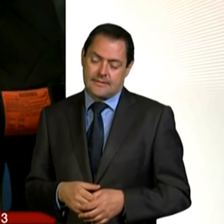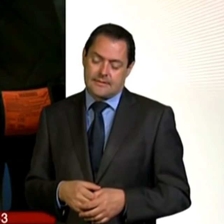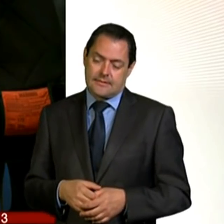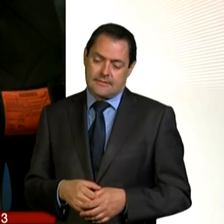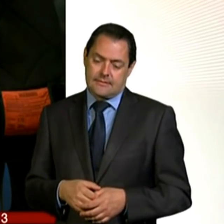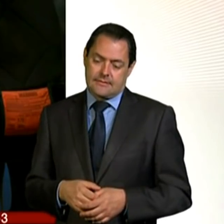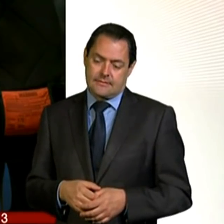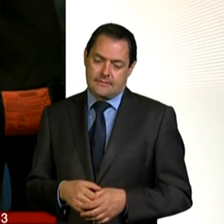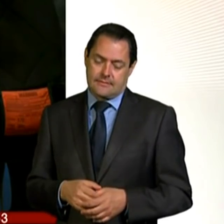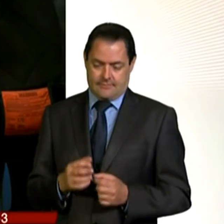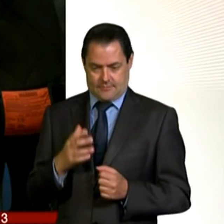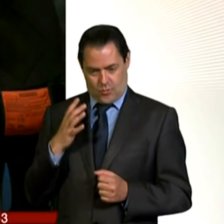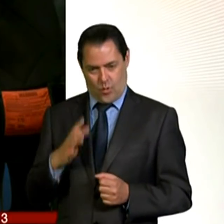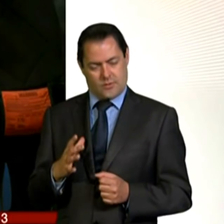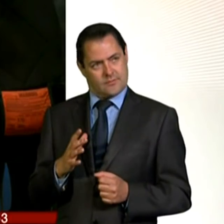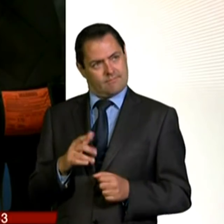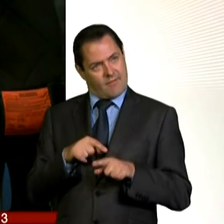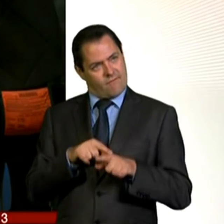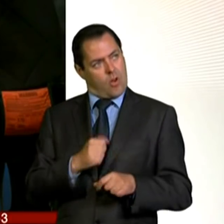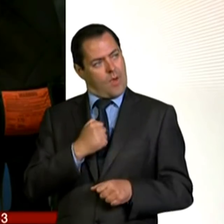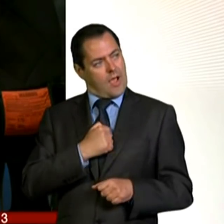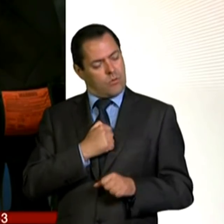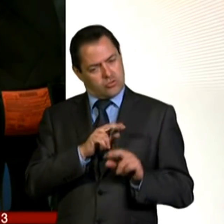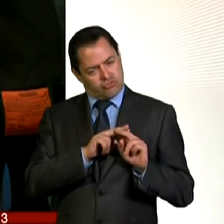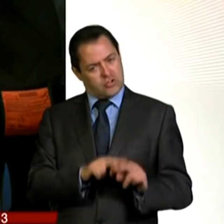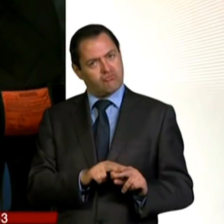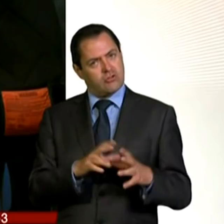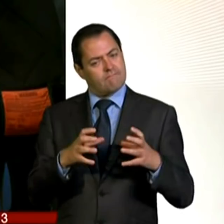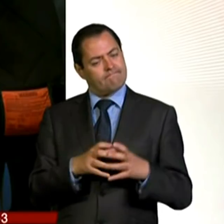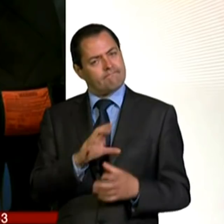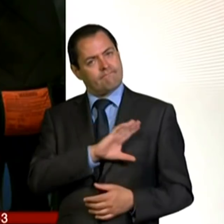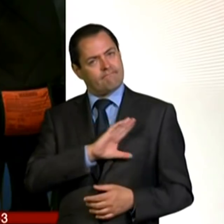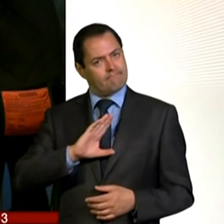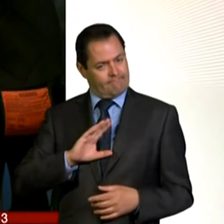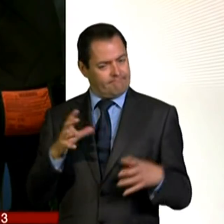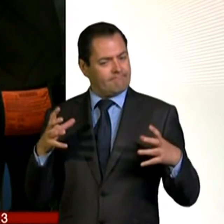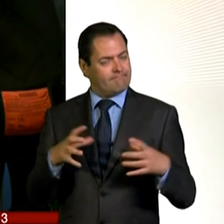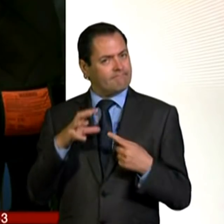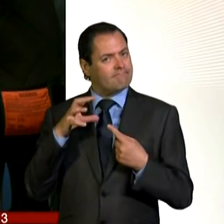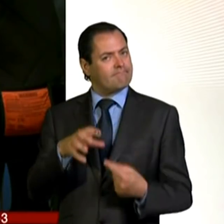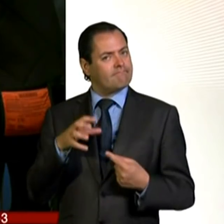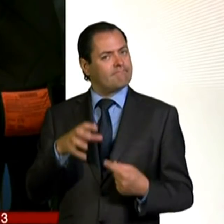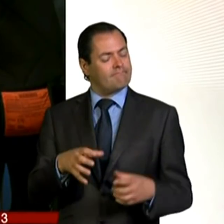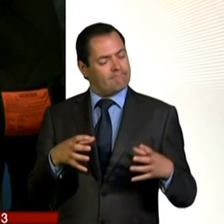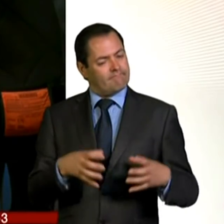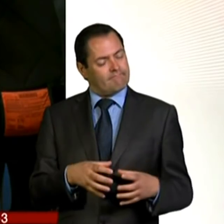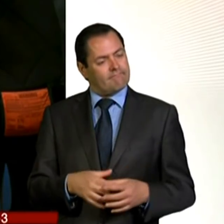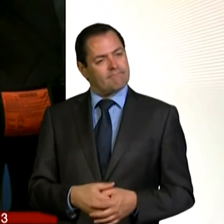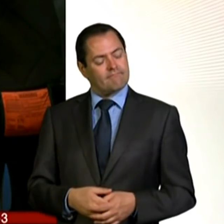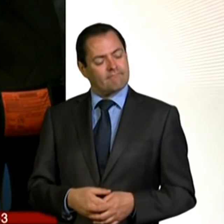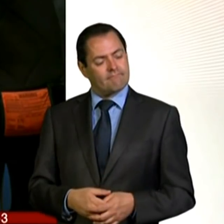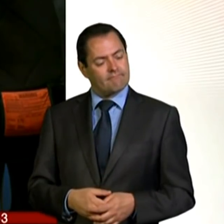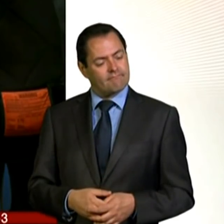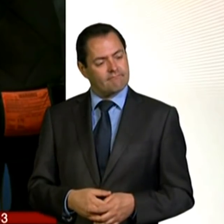would be true to the traditions that had grown up around our kind of unit,